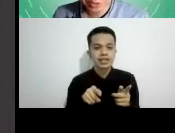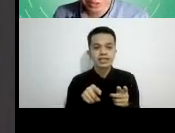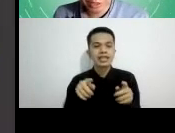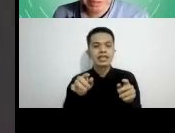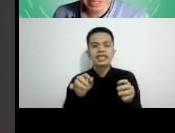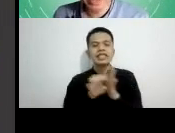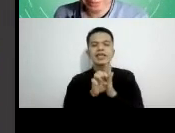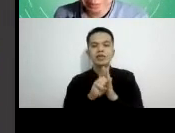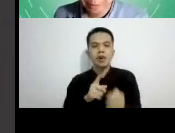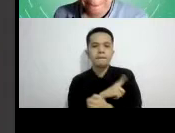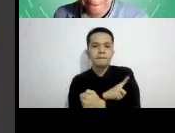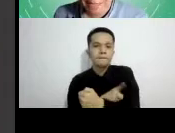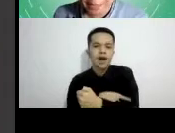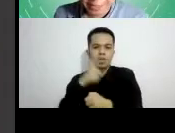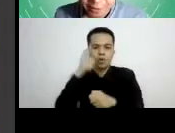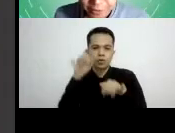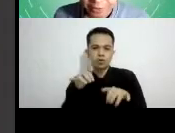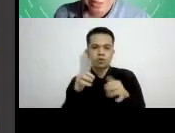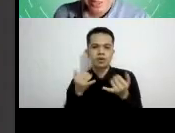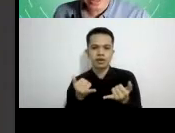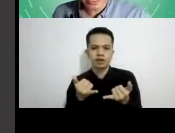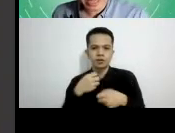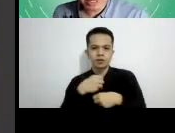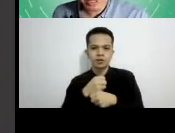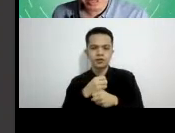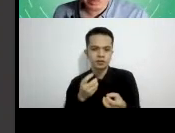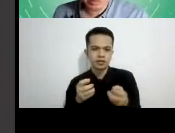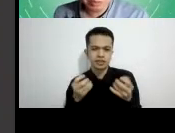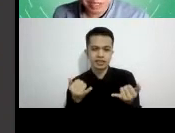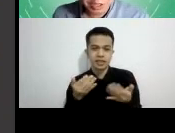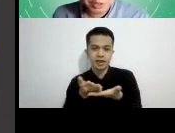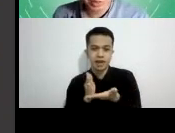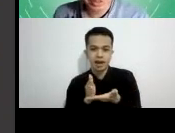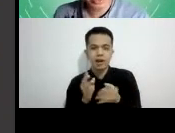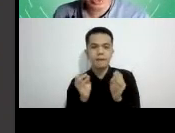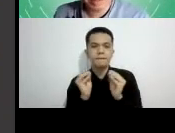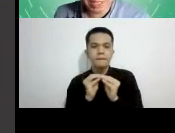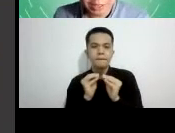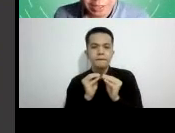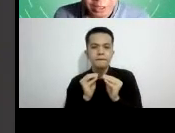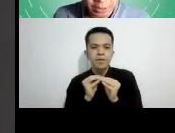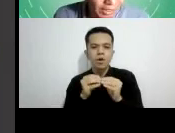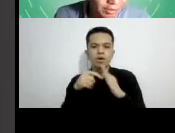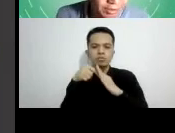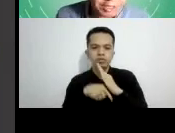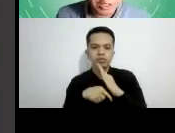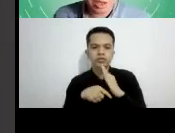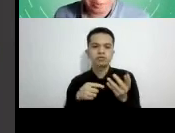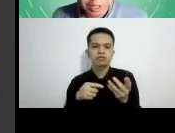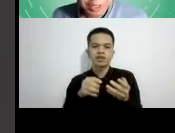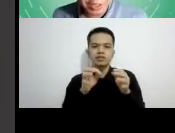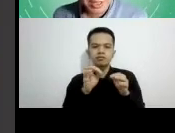computers are being developed. And in turn, they're allowing us to produce much more complex